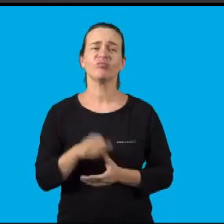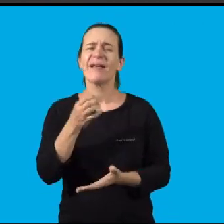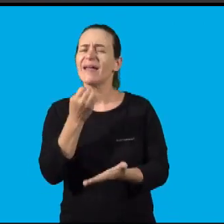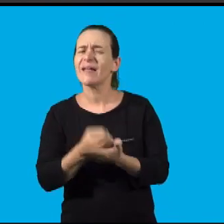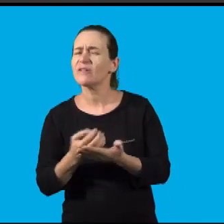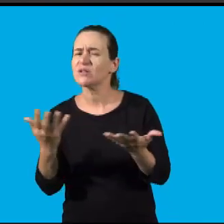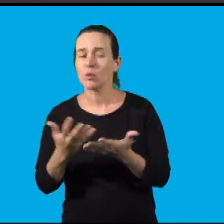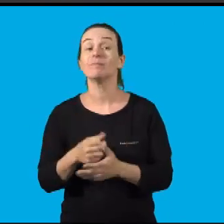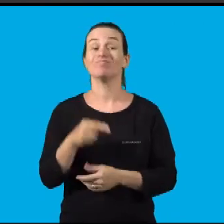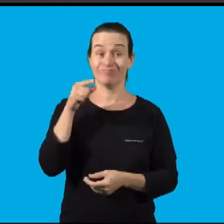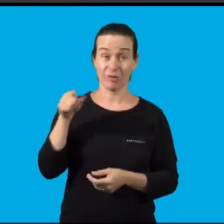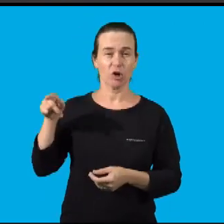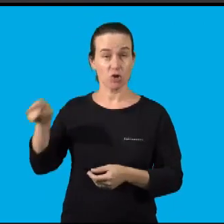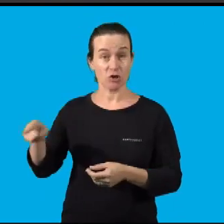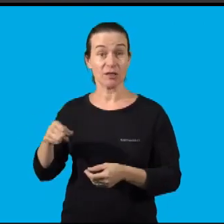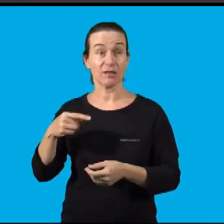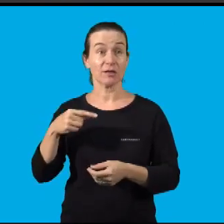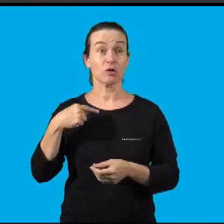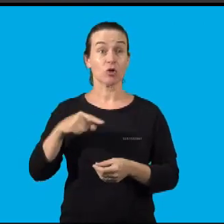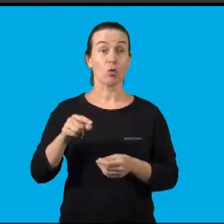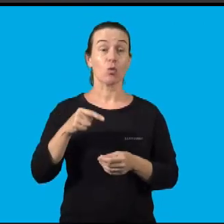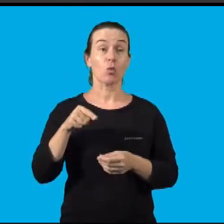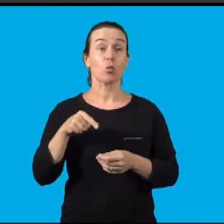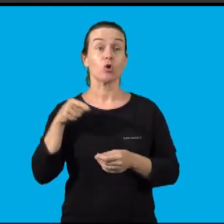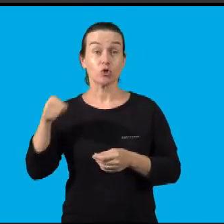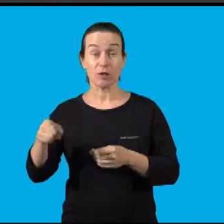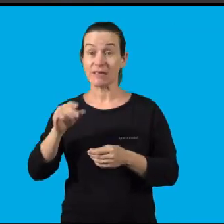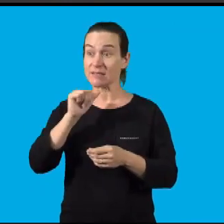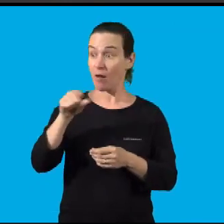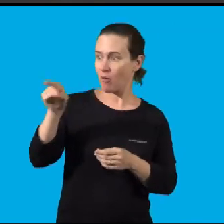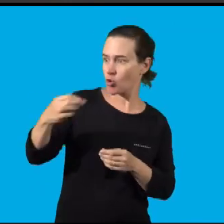goes on a tangent with the girls calling out many